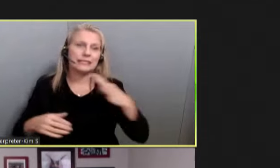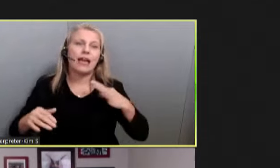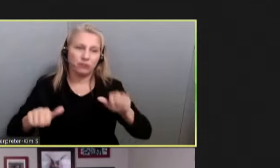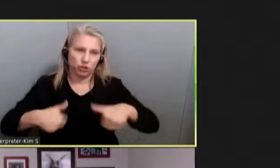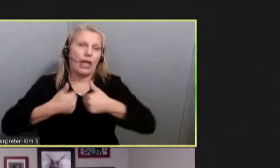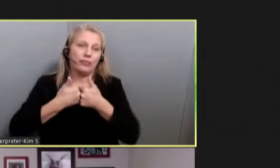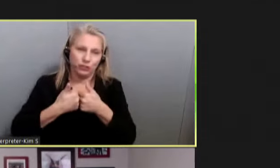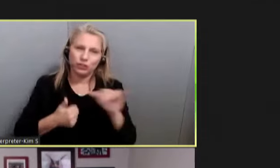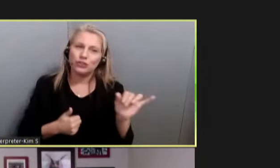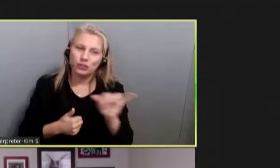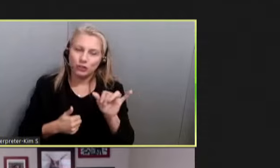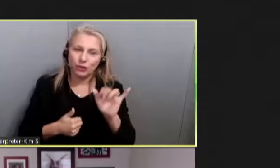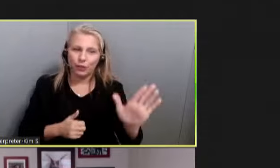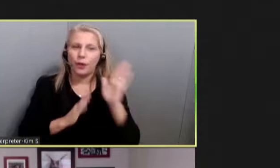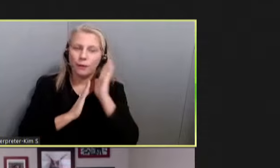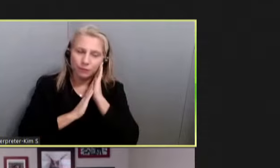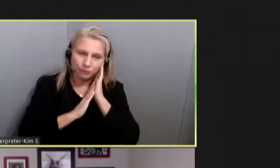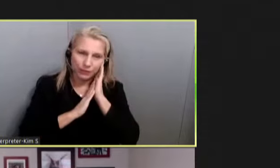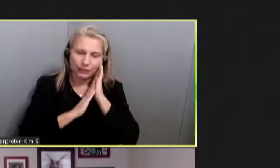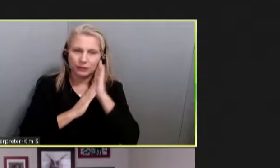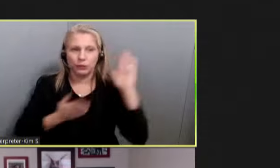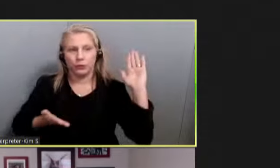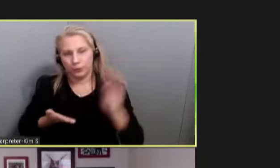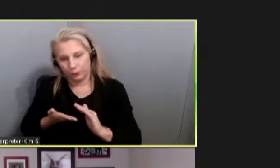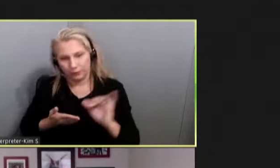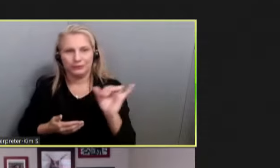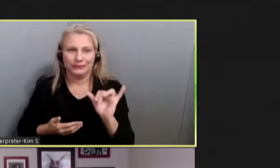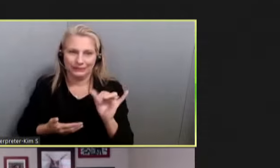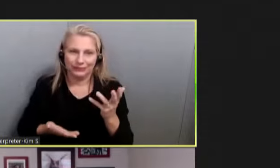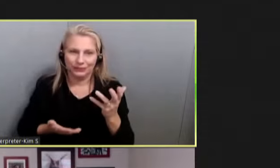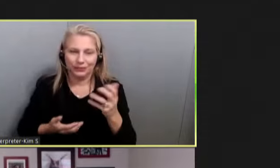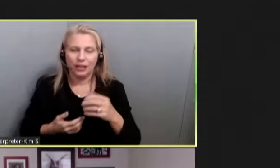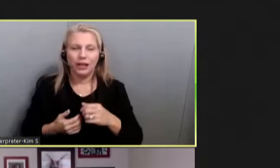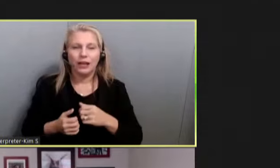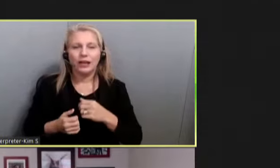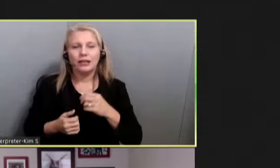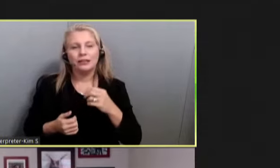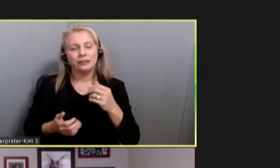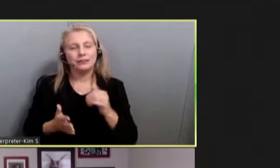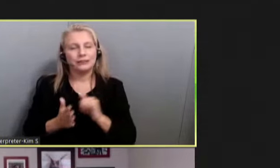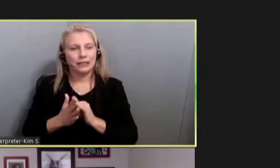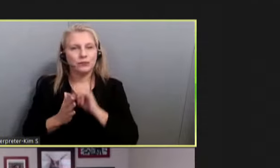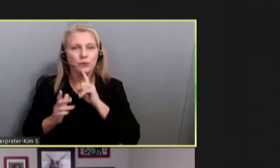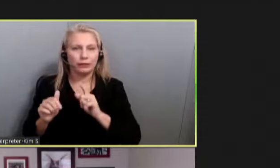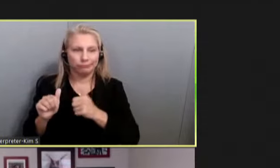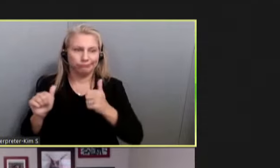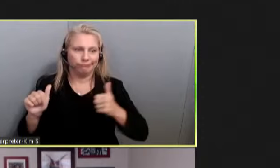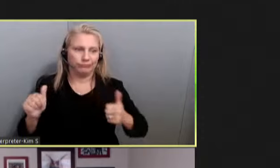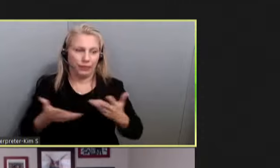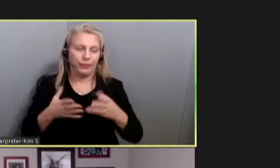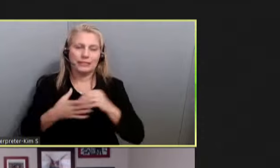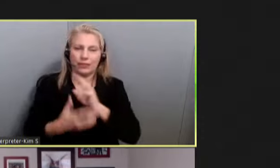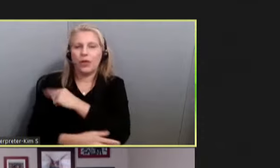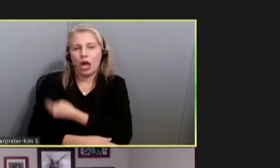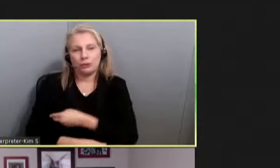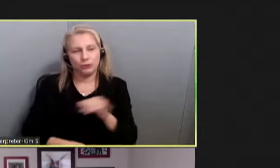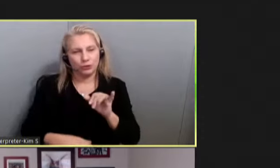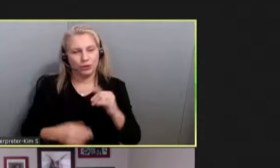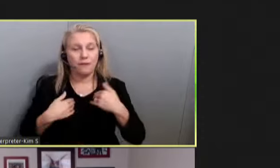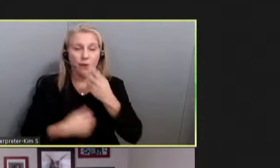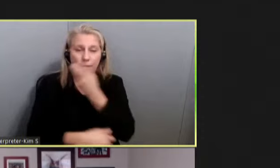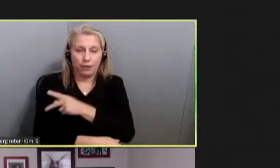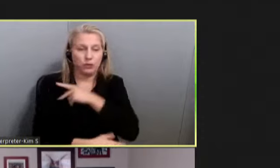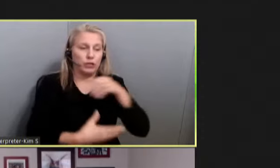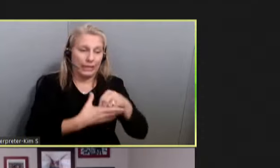challenges, and their bed capacity has reduced as well, which is kind of backing things up in the hospitals. And you have patients who are in a